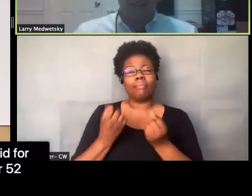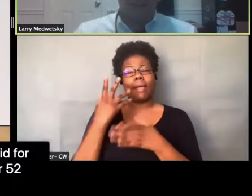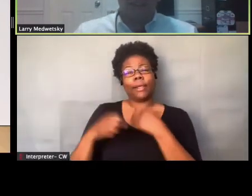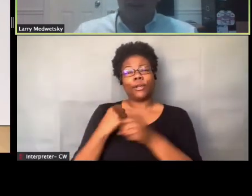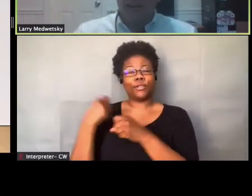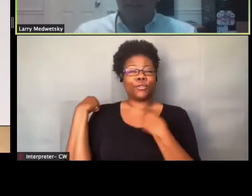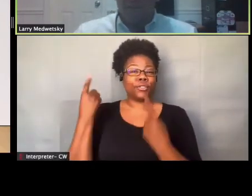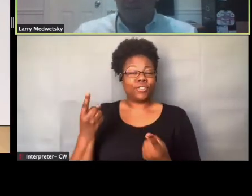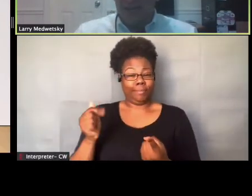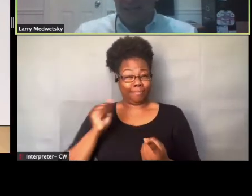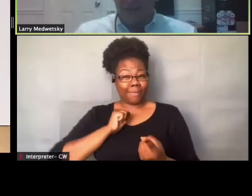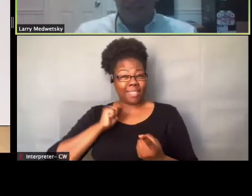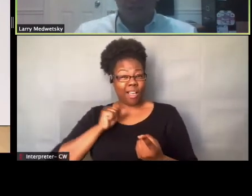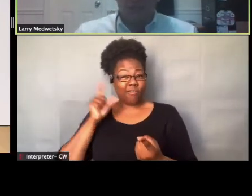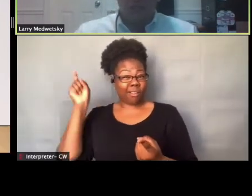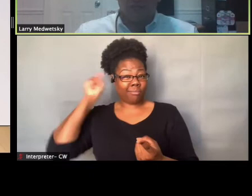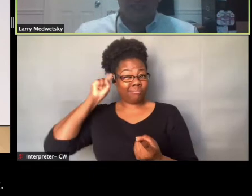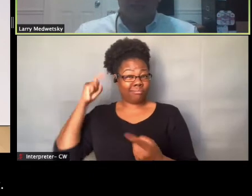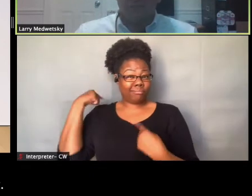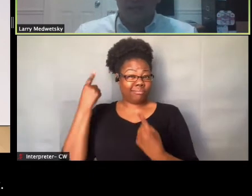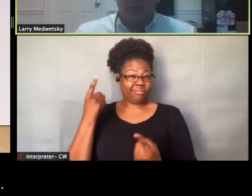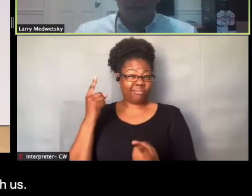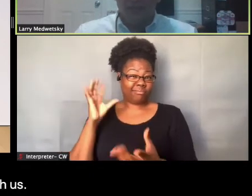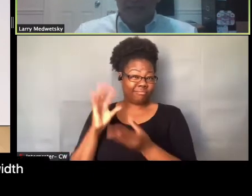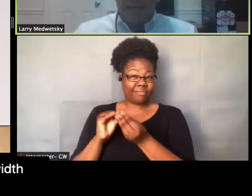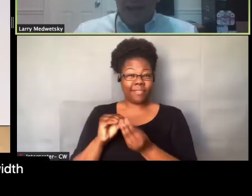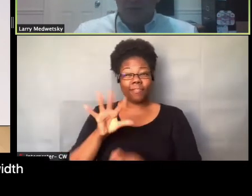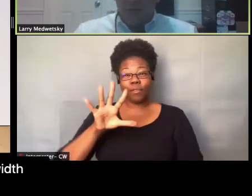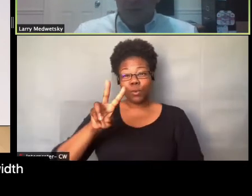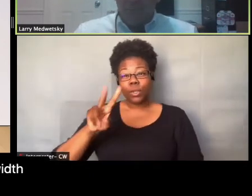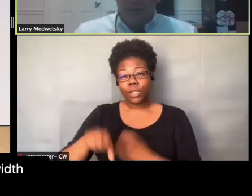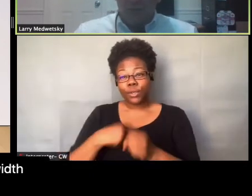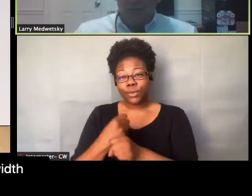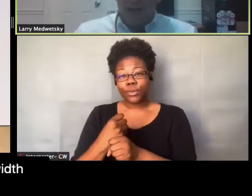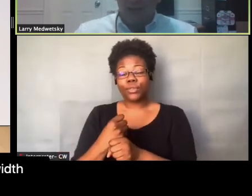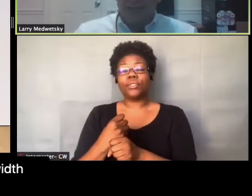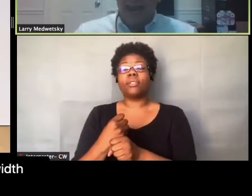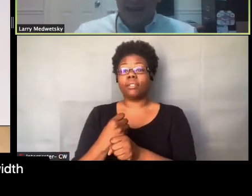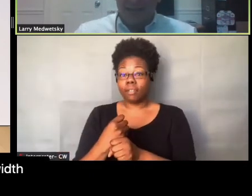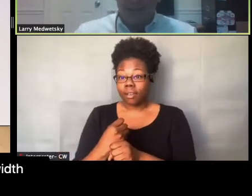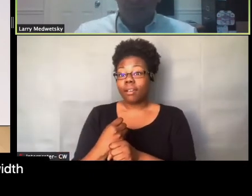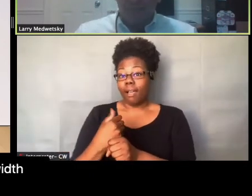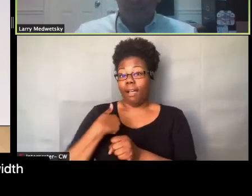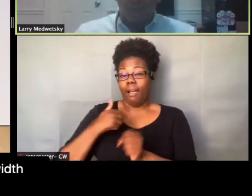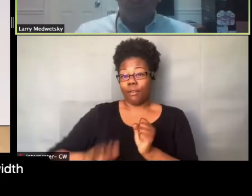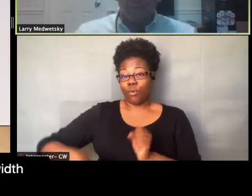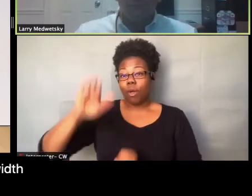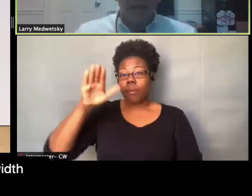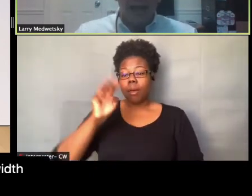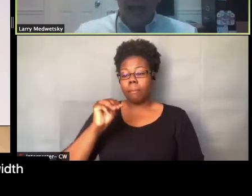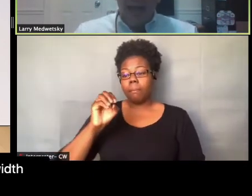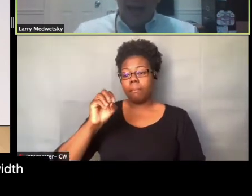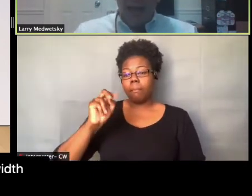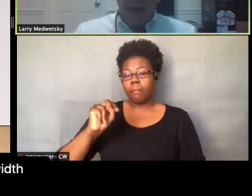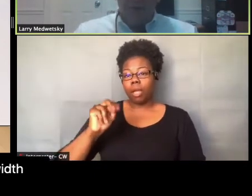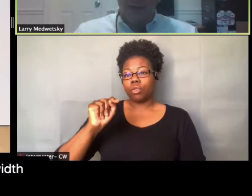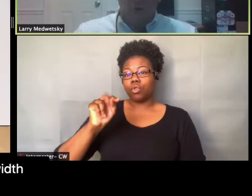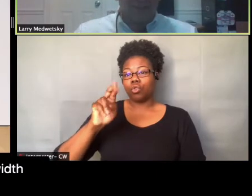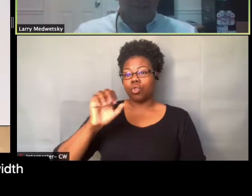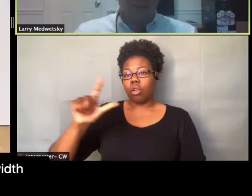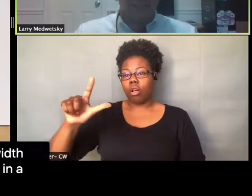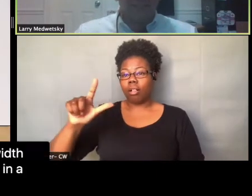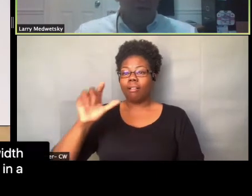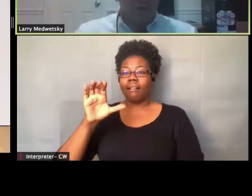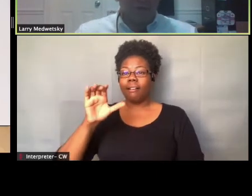tell I used to have my hearing aids used to whistle, especially I grew up in Montreal, Canada. And in